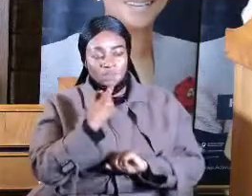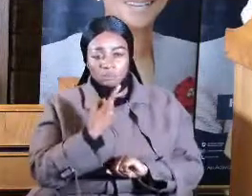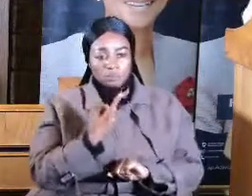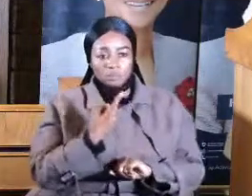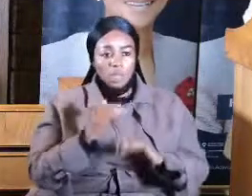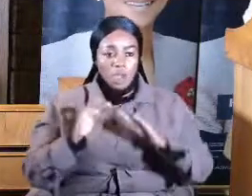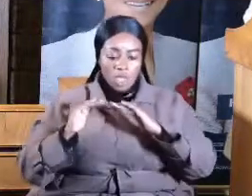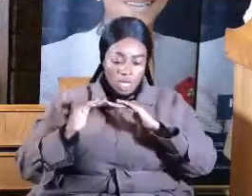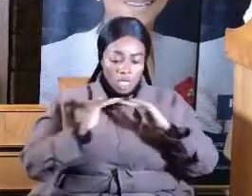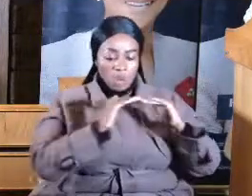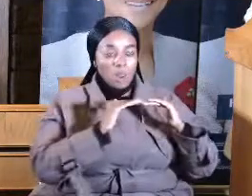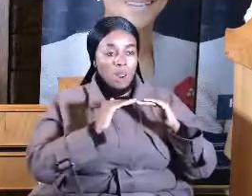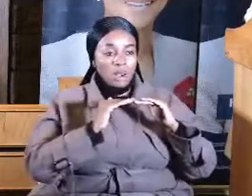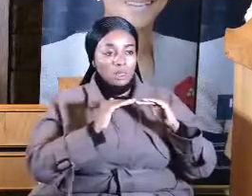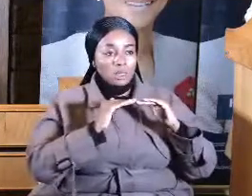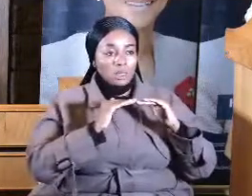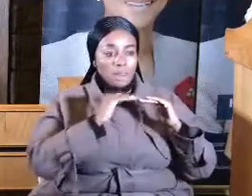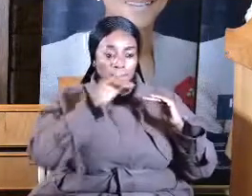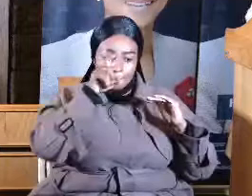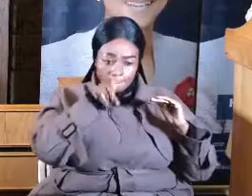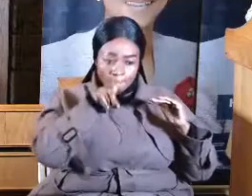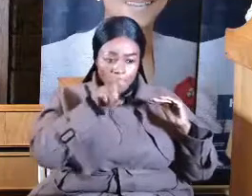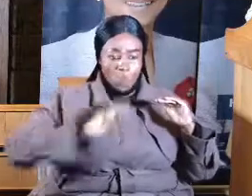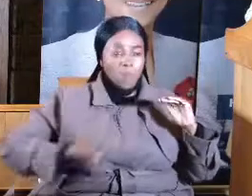Equally, women must not